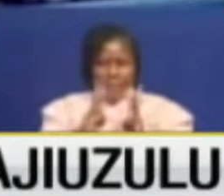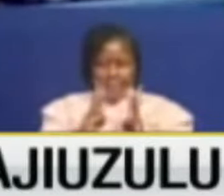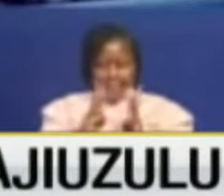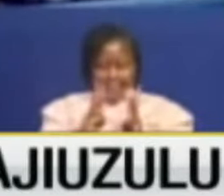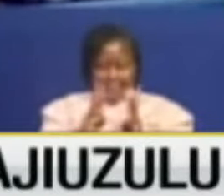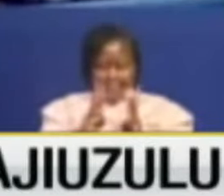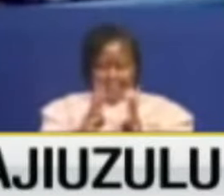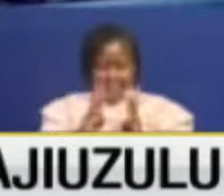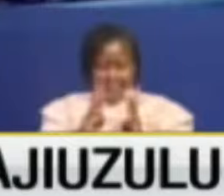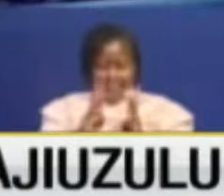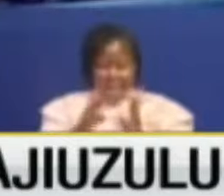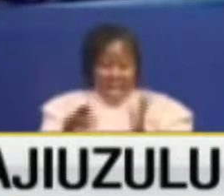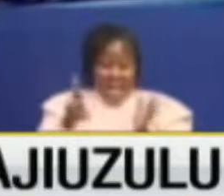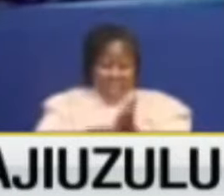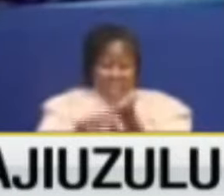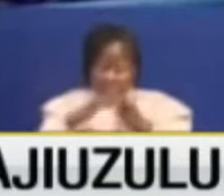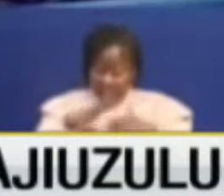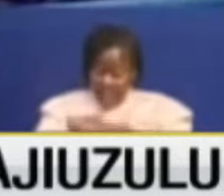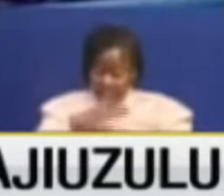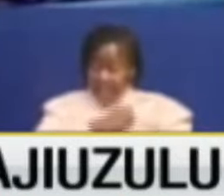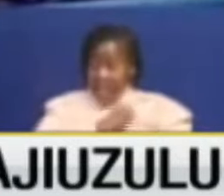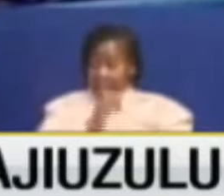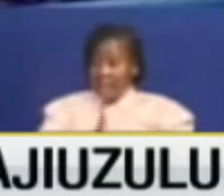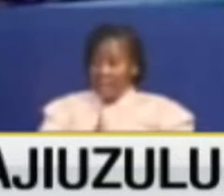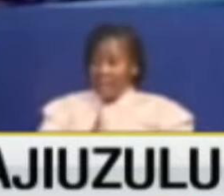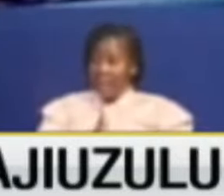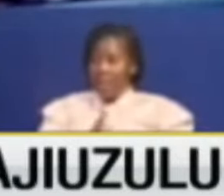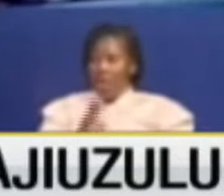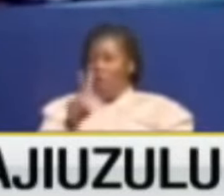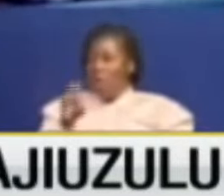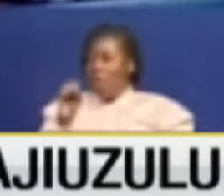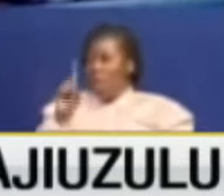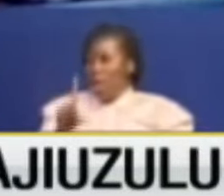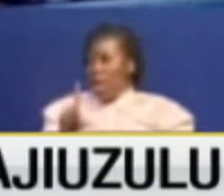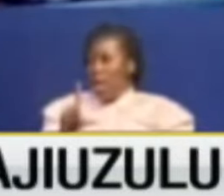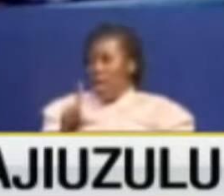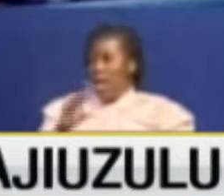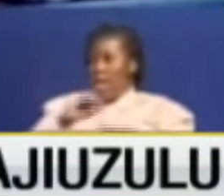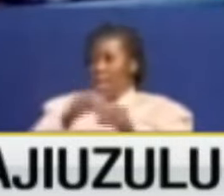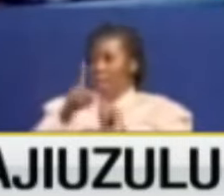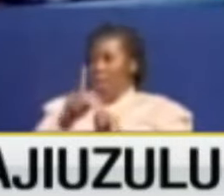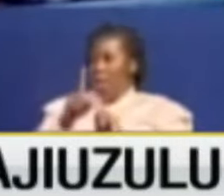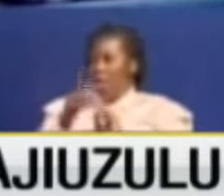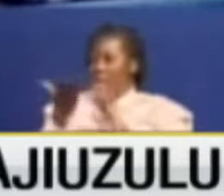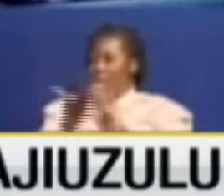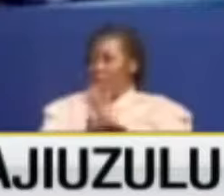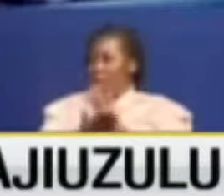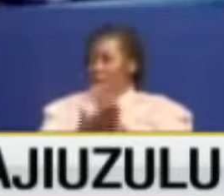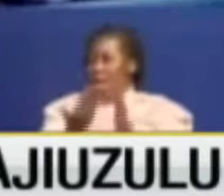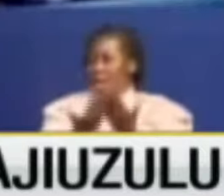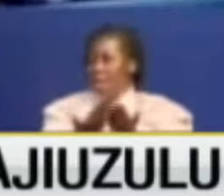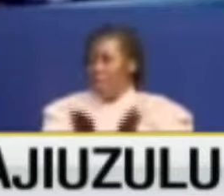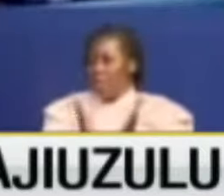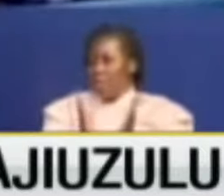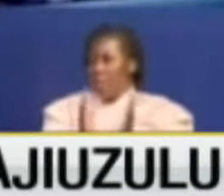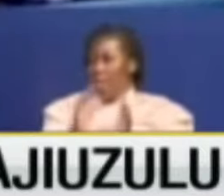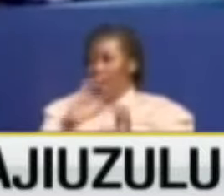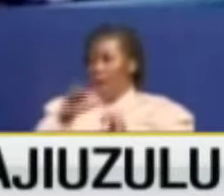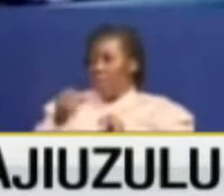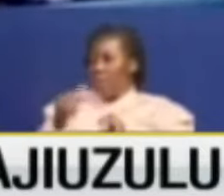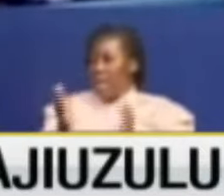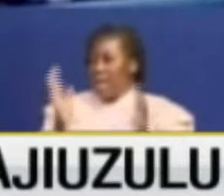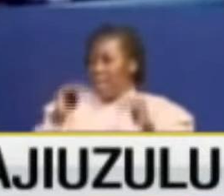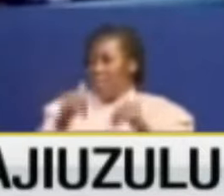I repeat, distinguished senators, volume number one of the document in front of you from the County Assembly,